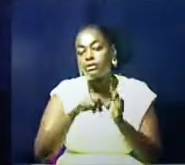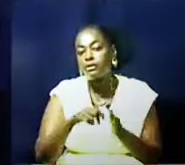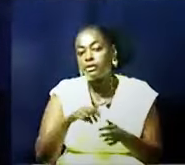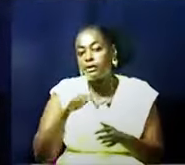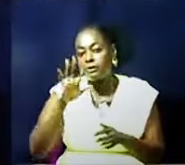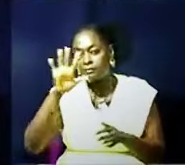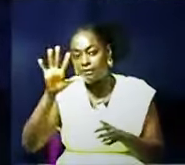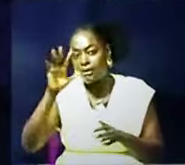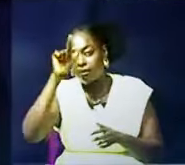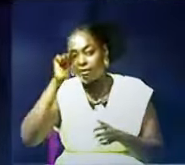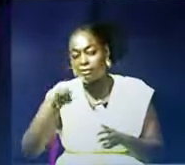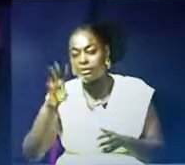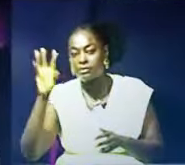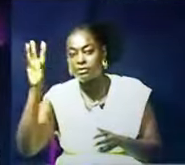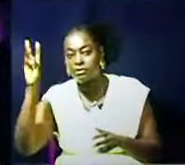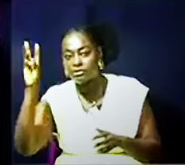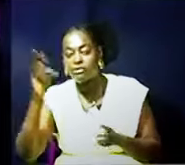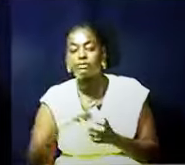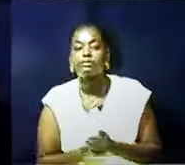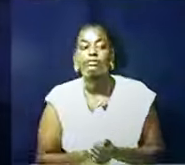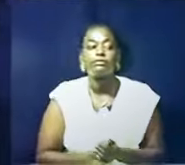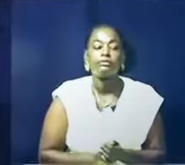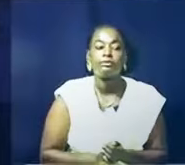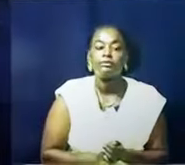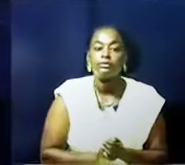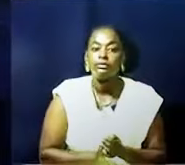verse 16.